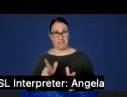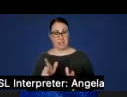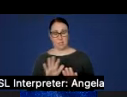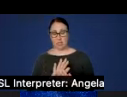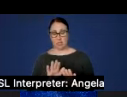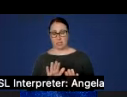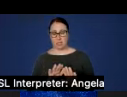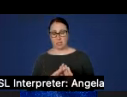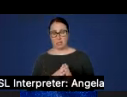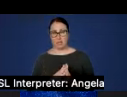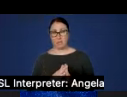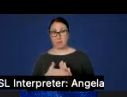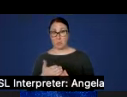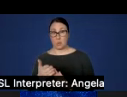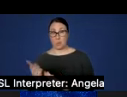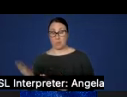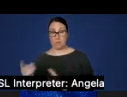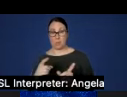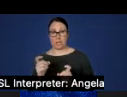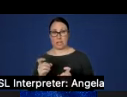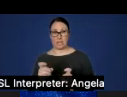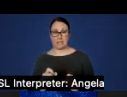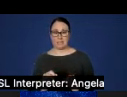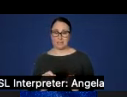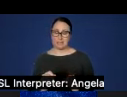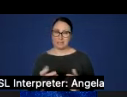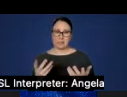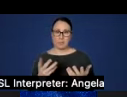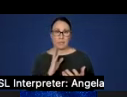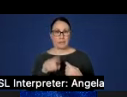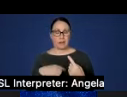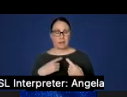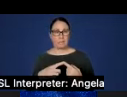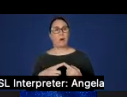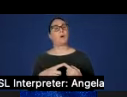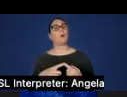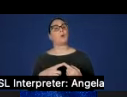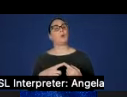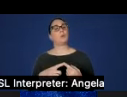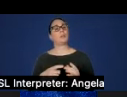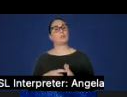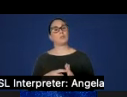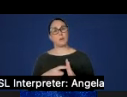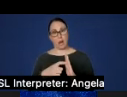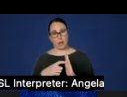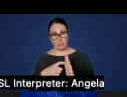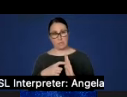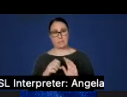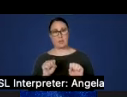to breeze through them. Yep, I'm we'll sorry. breeze through. Yep, So thanks. like I talked about, there are these eligibility requirements. Next slide, please,